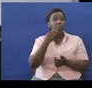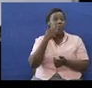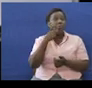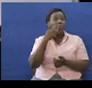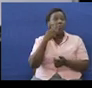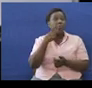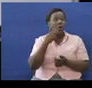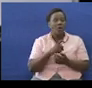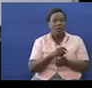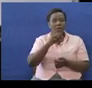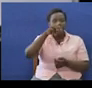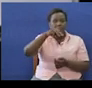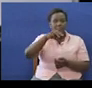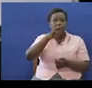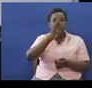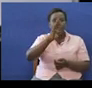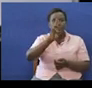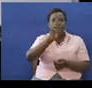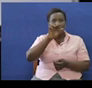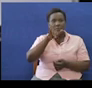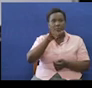For example, the baobab.